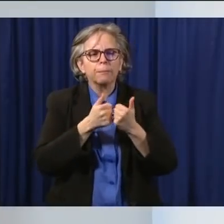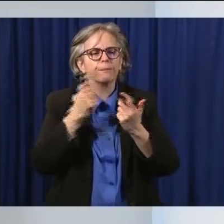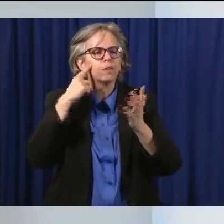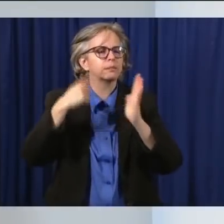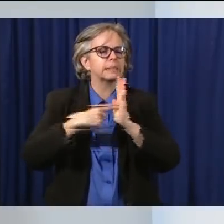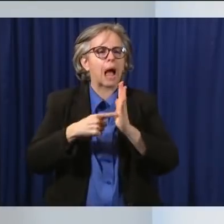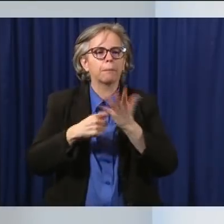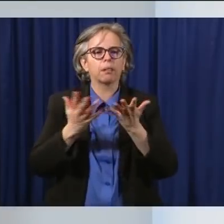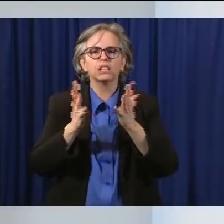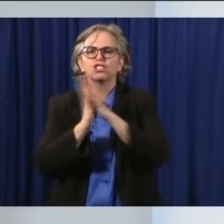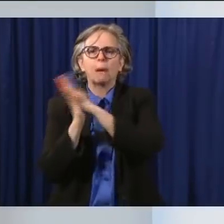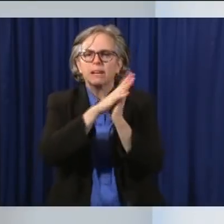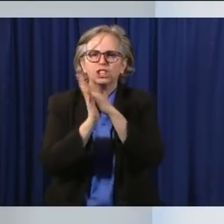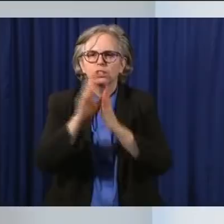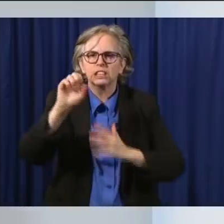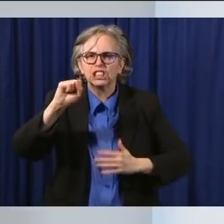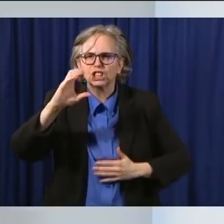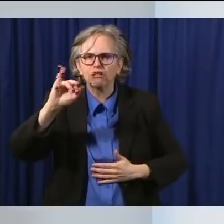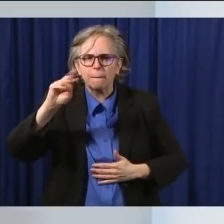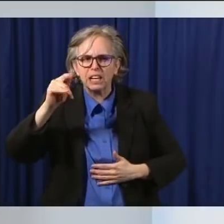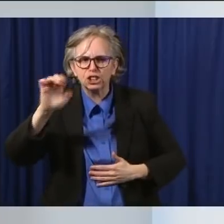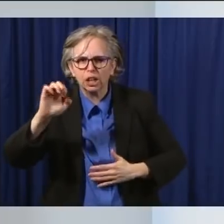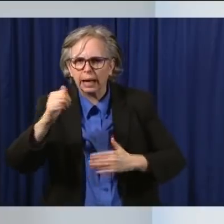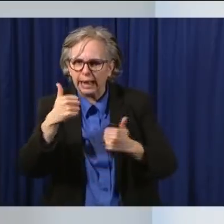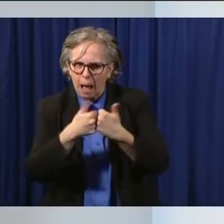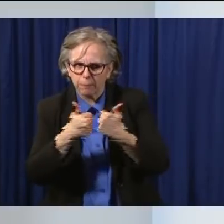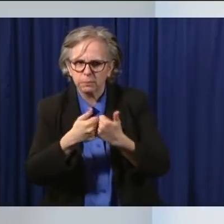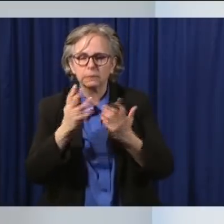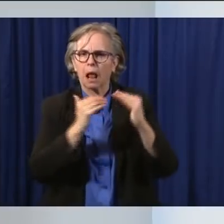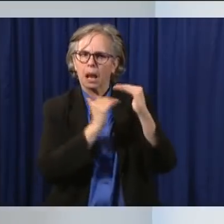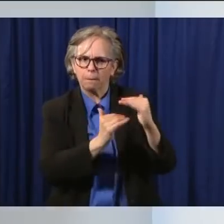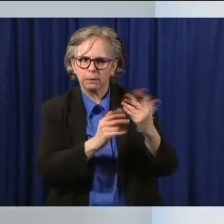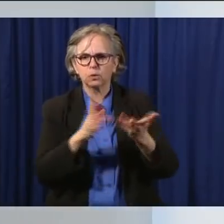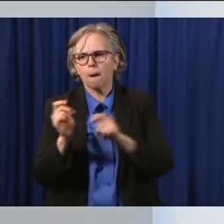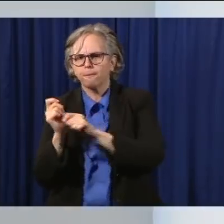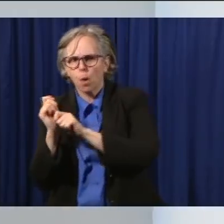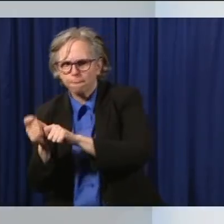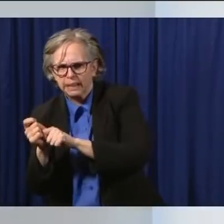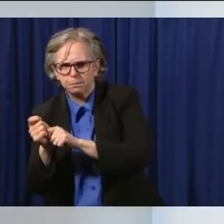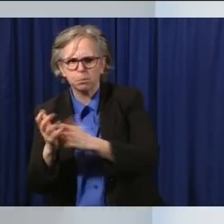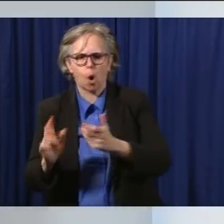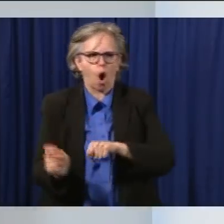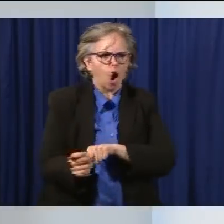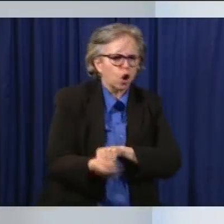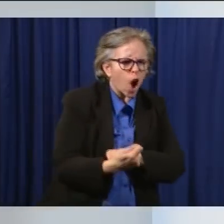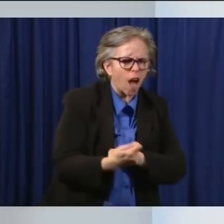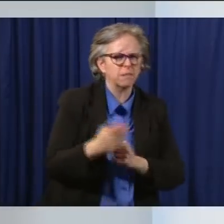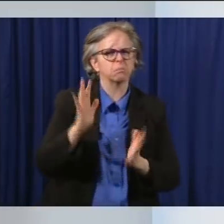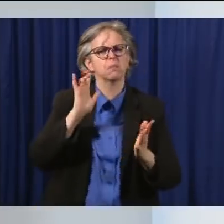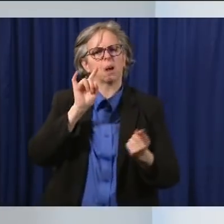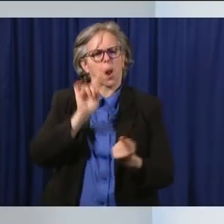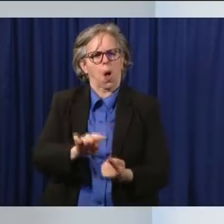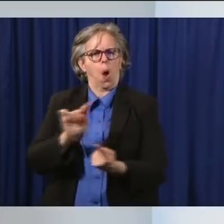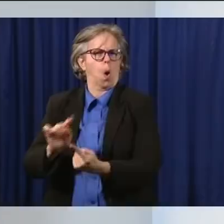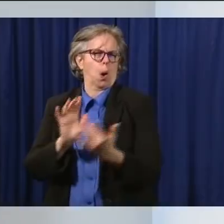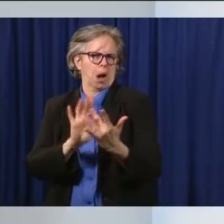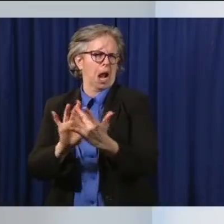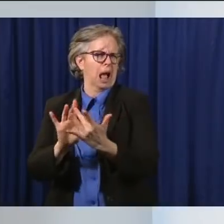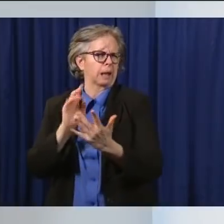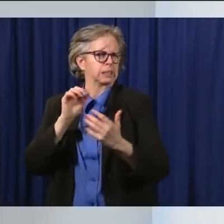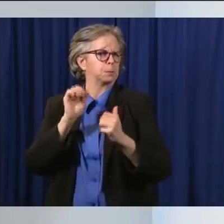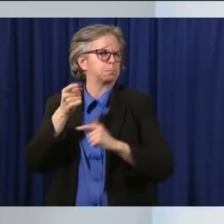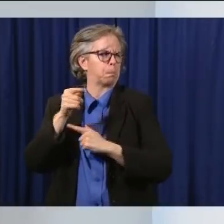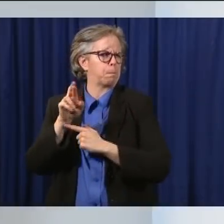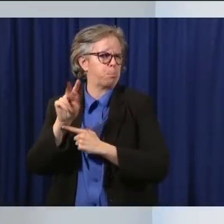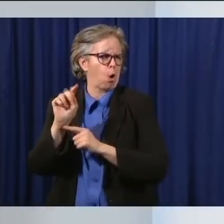we discussed with golf, racket sports, baseball, and softball. I know we are all enthusiastic about the day